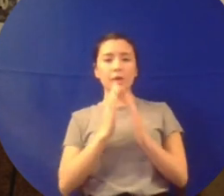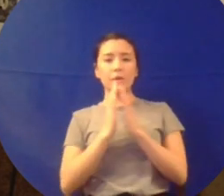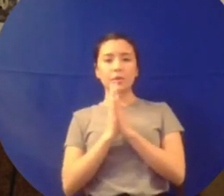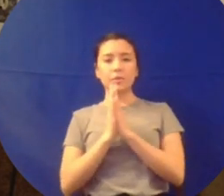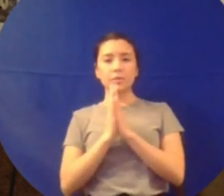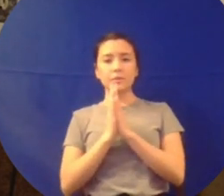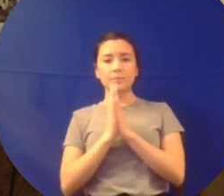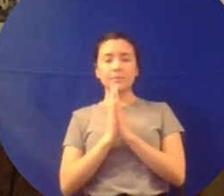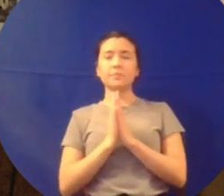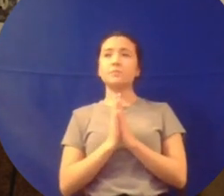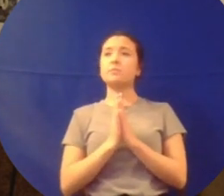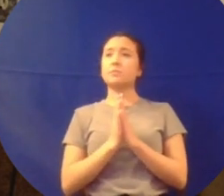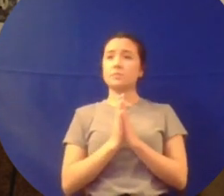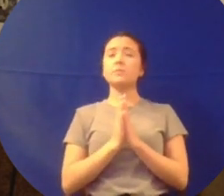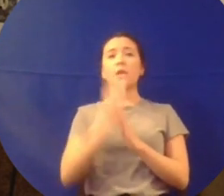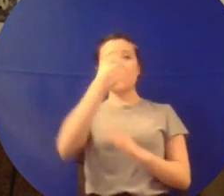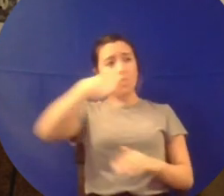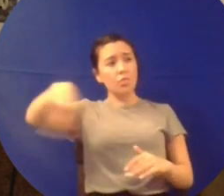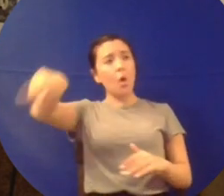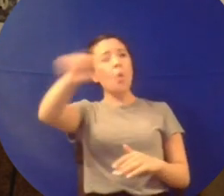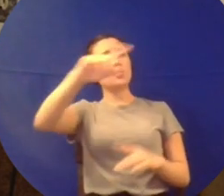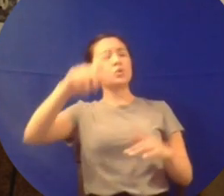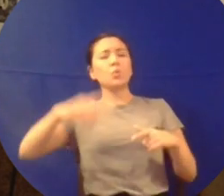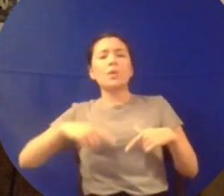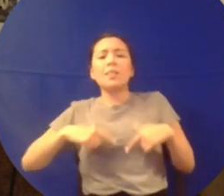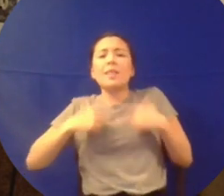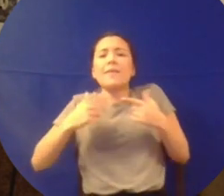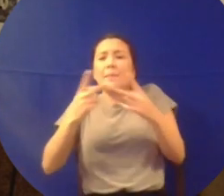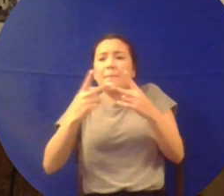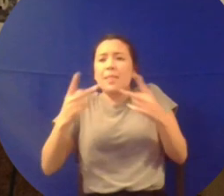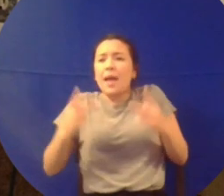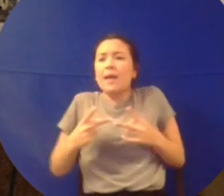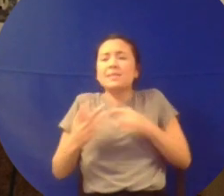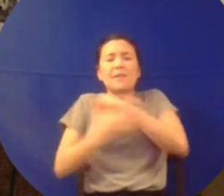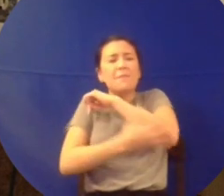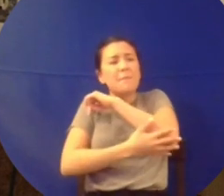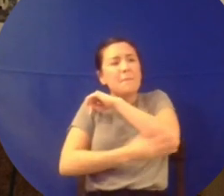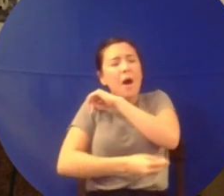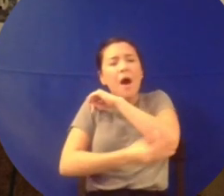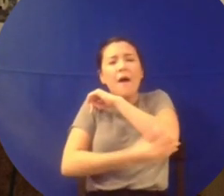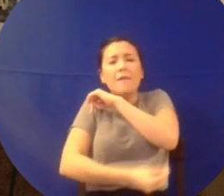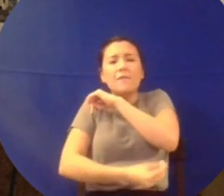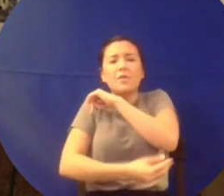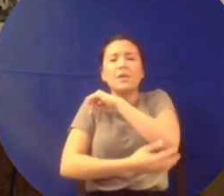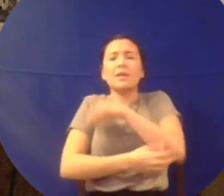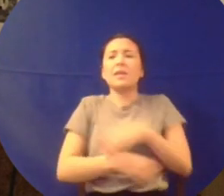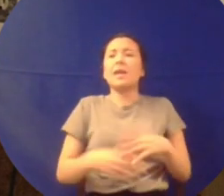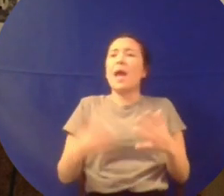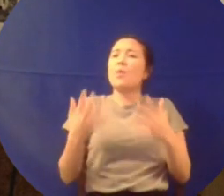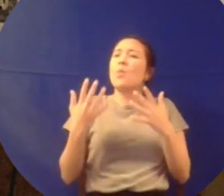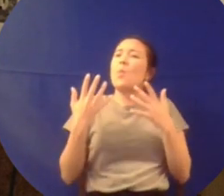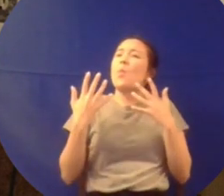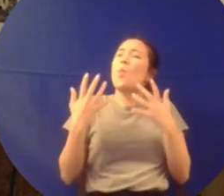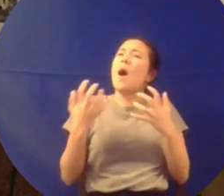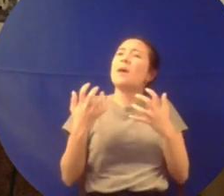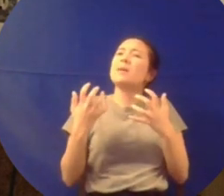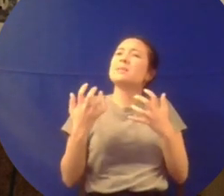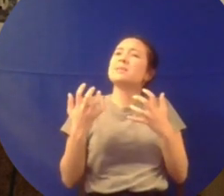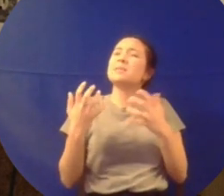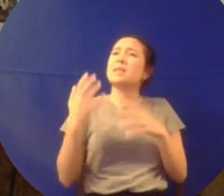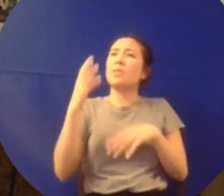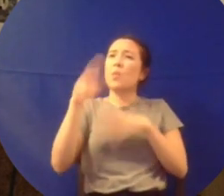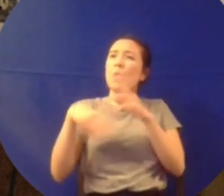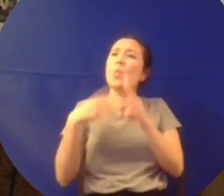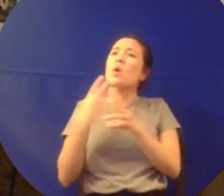prayer. For those who live in areas of extreme poverty and want in the world,